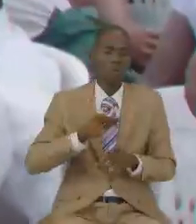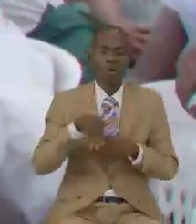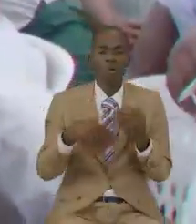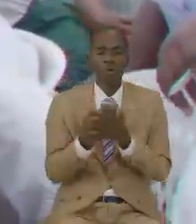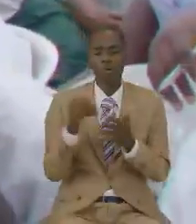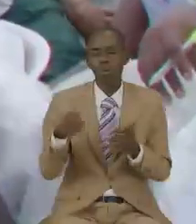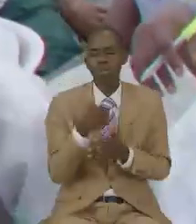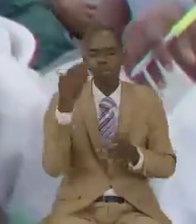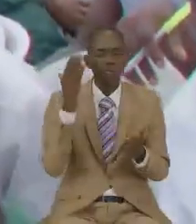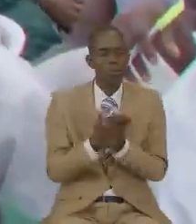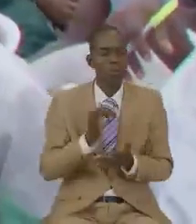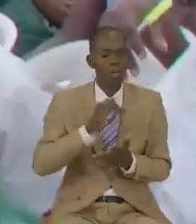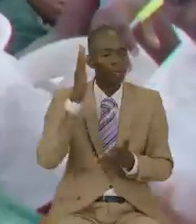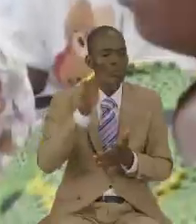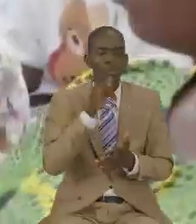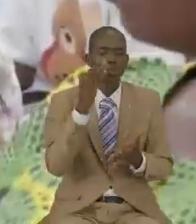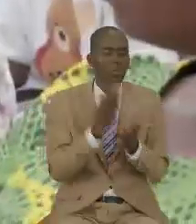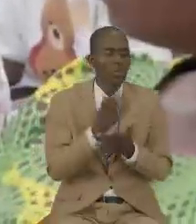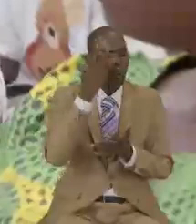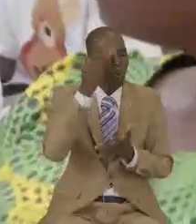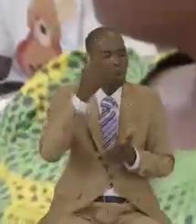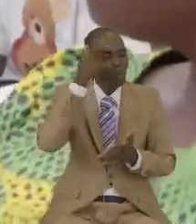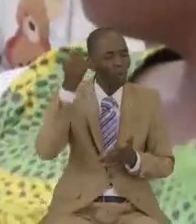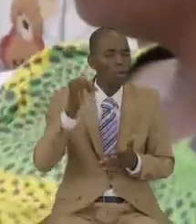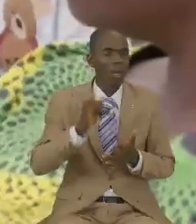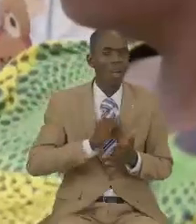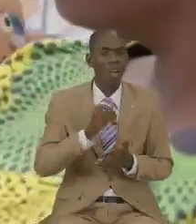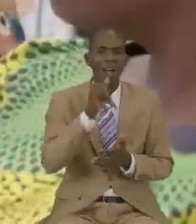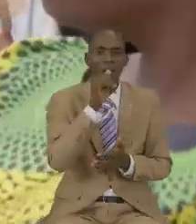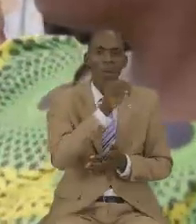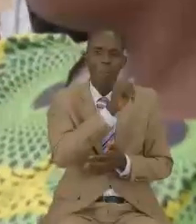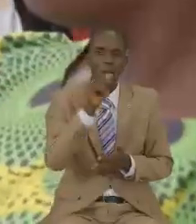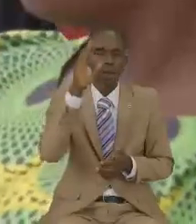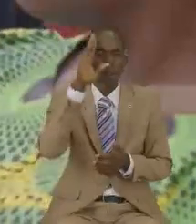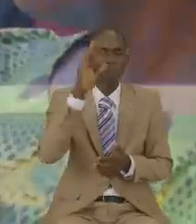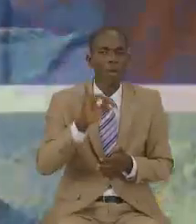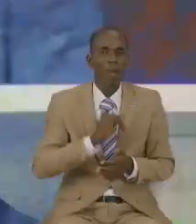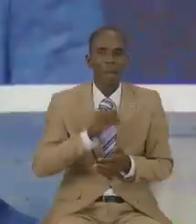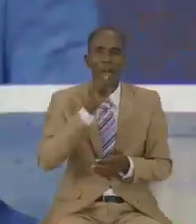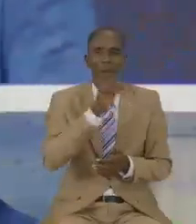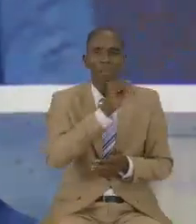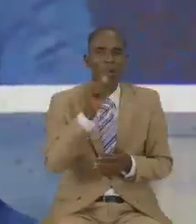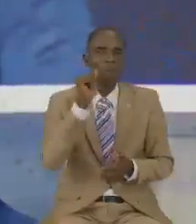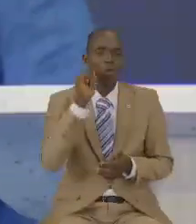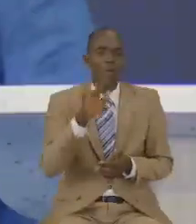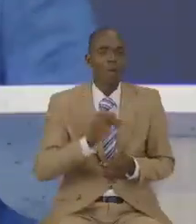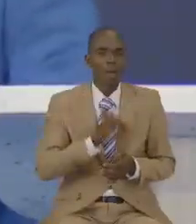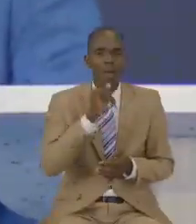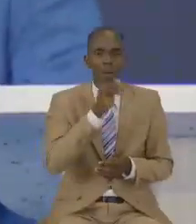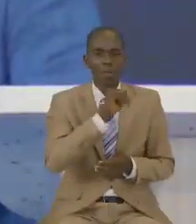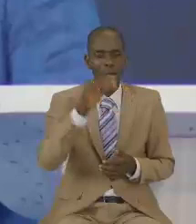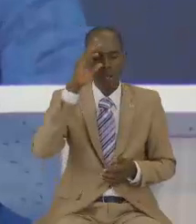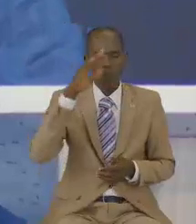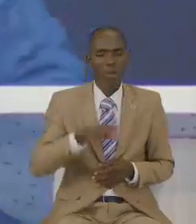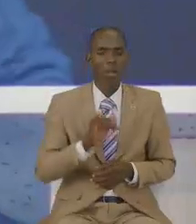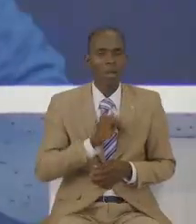people stop, I will not stop. Because I am a man, I am a woman, I am a boy, I am